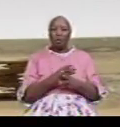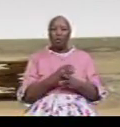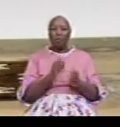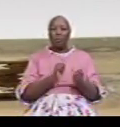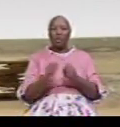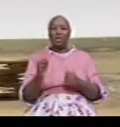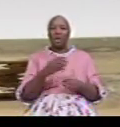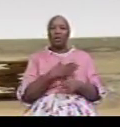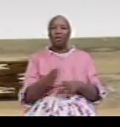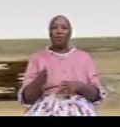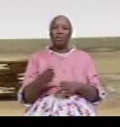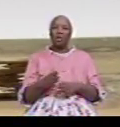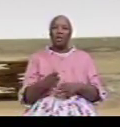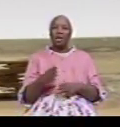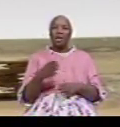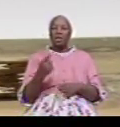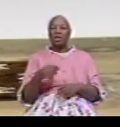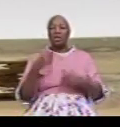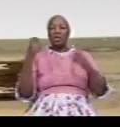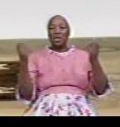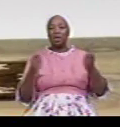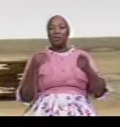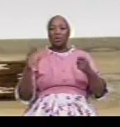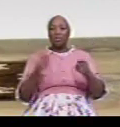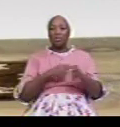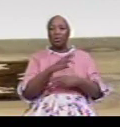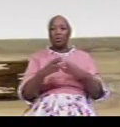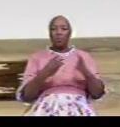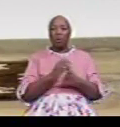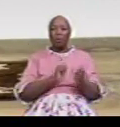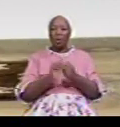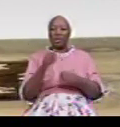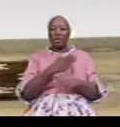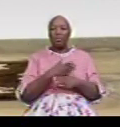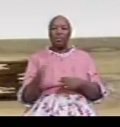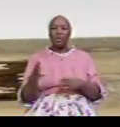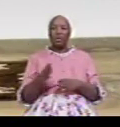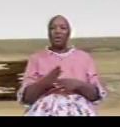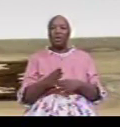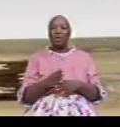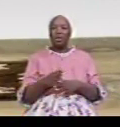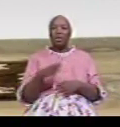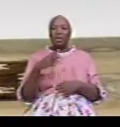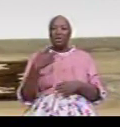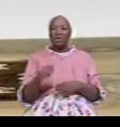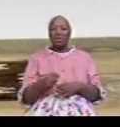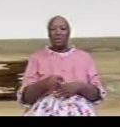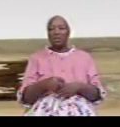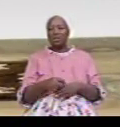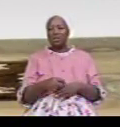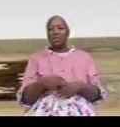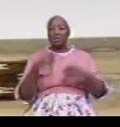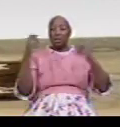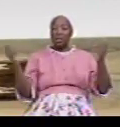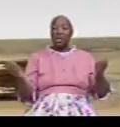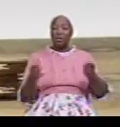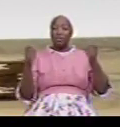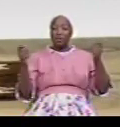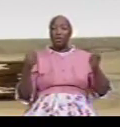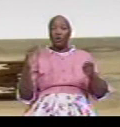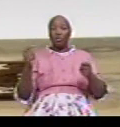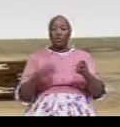The entertainments of the world passing away. The theaters of the world passing